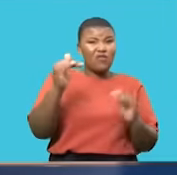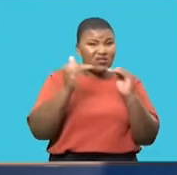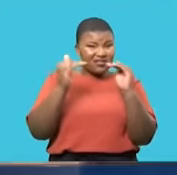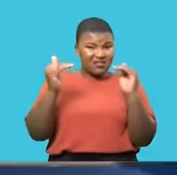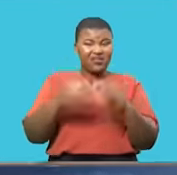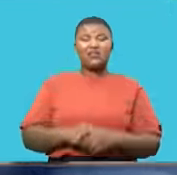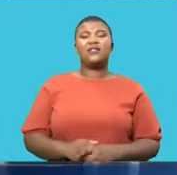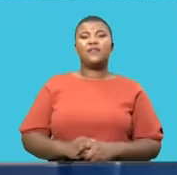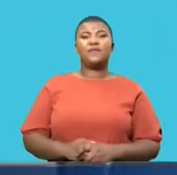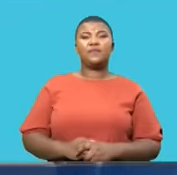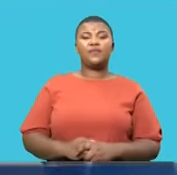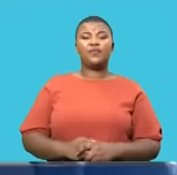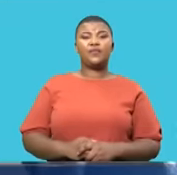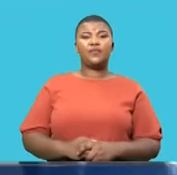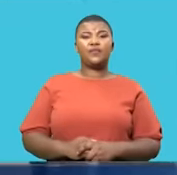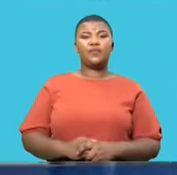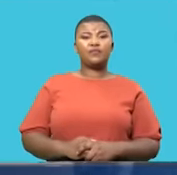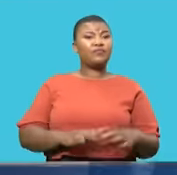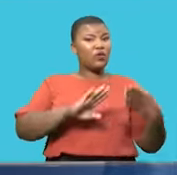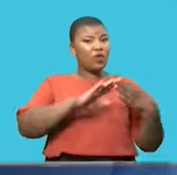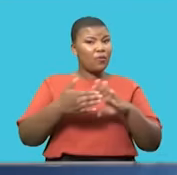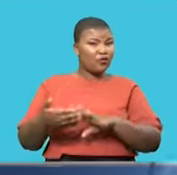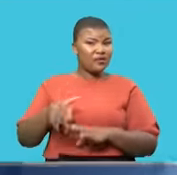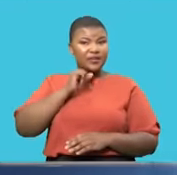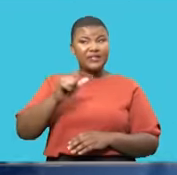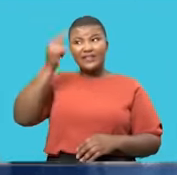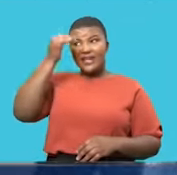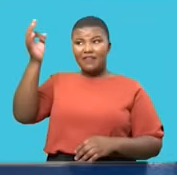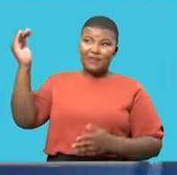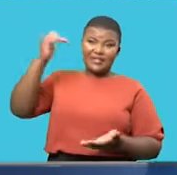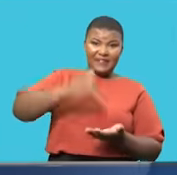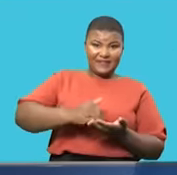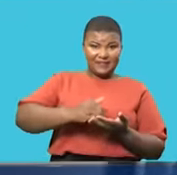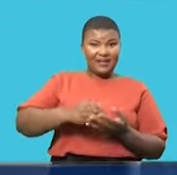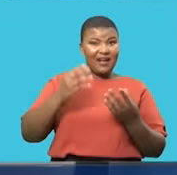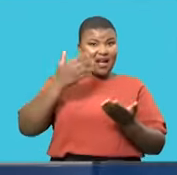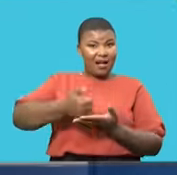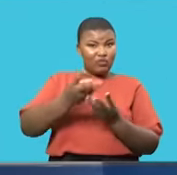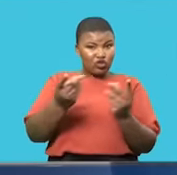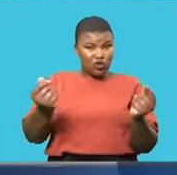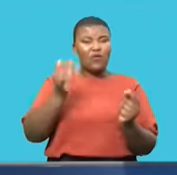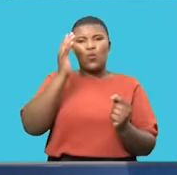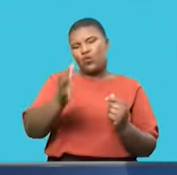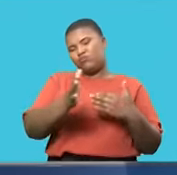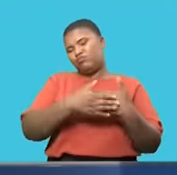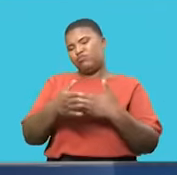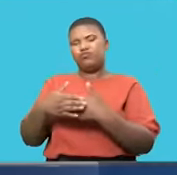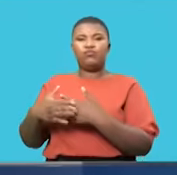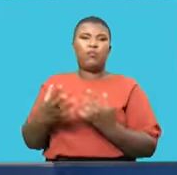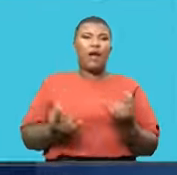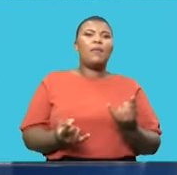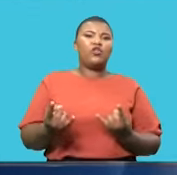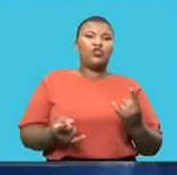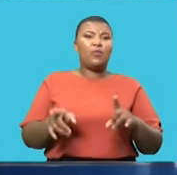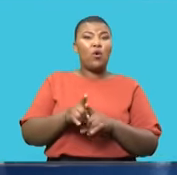You know, residents are staying on one thing. They say that until government comes and intervenes, they will continue to close down shops, and they